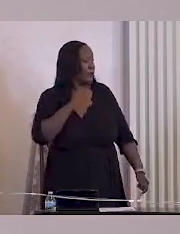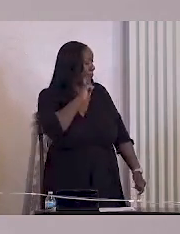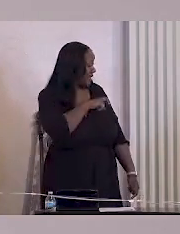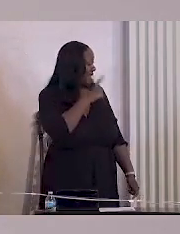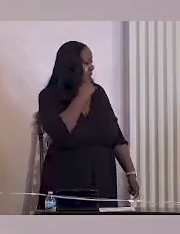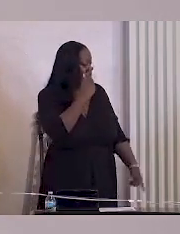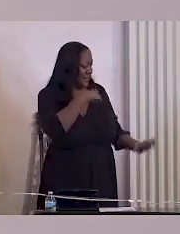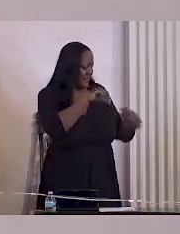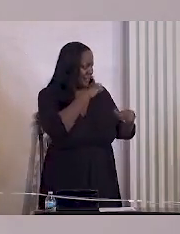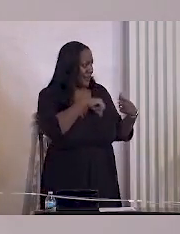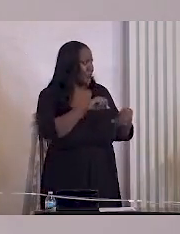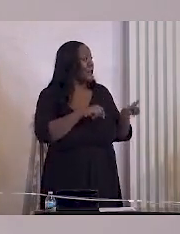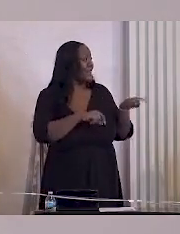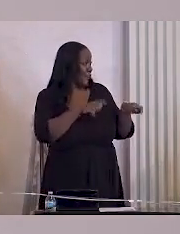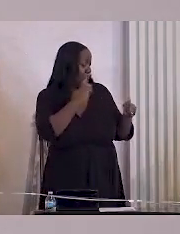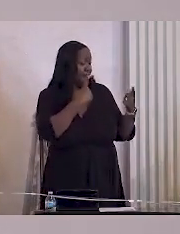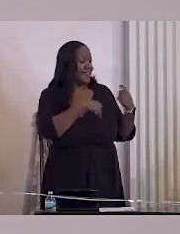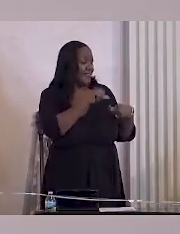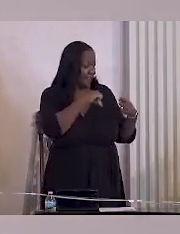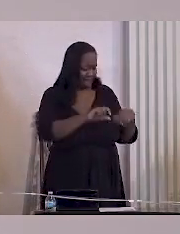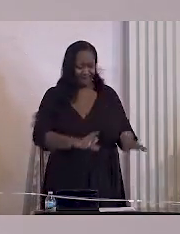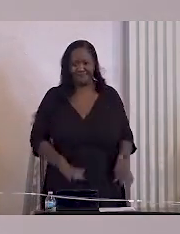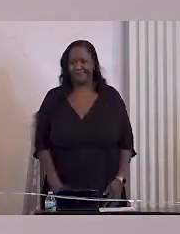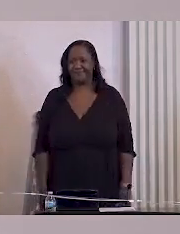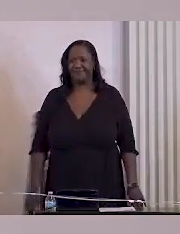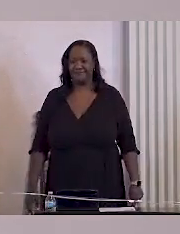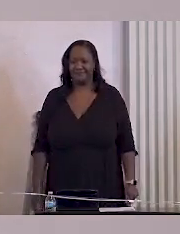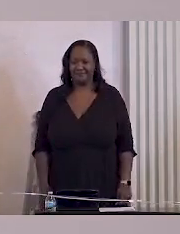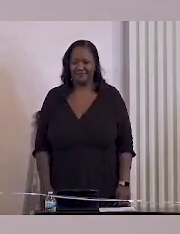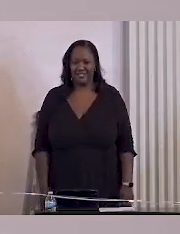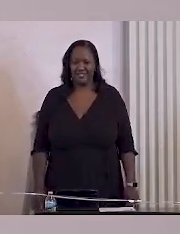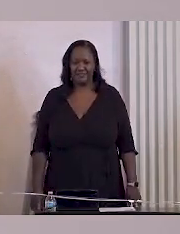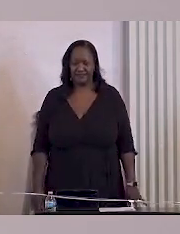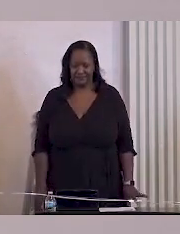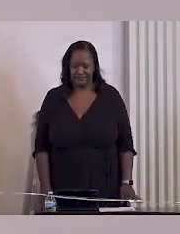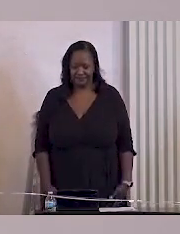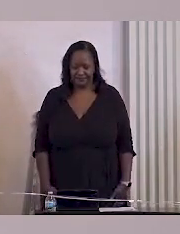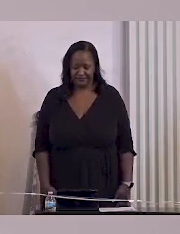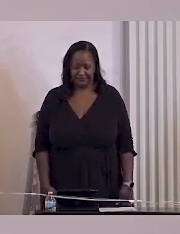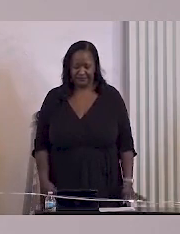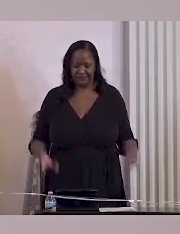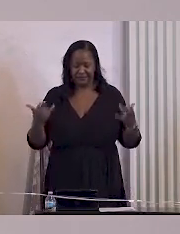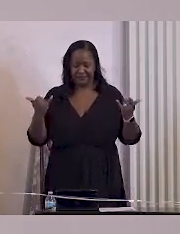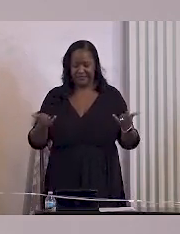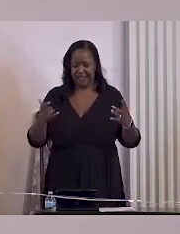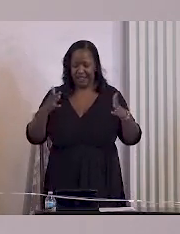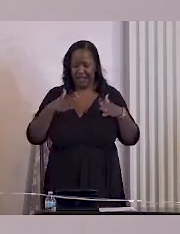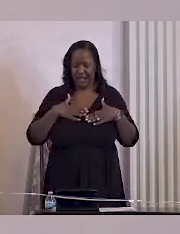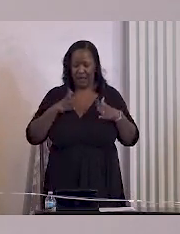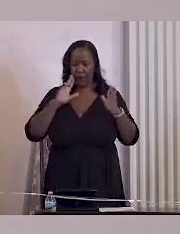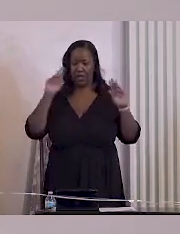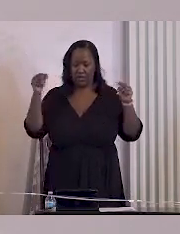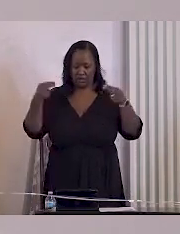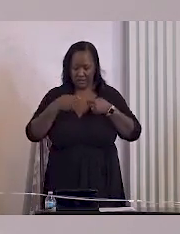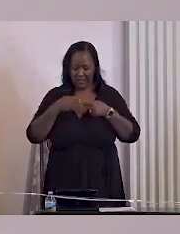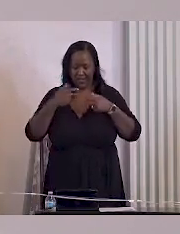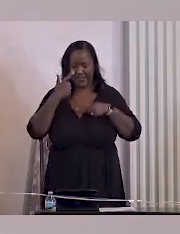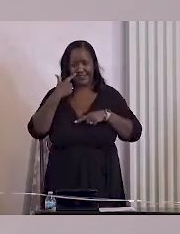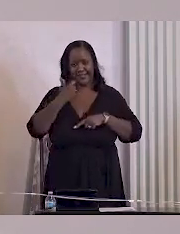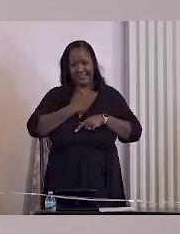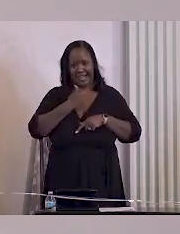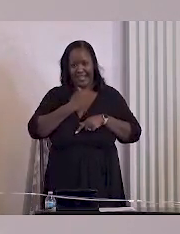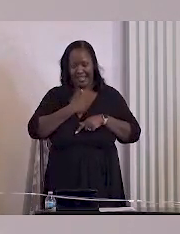We need one another. We need one another. And now I would like you to turn inside to